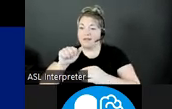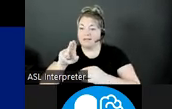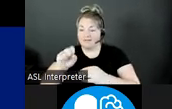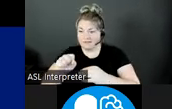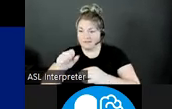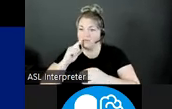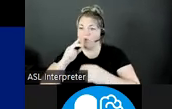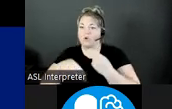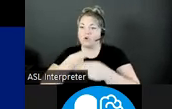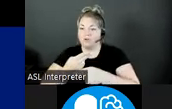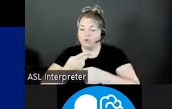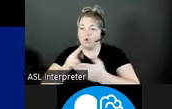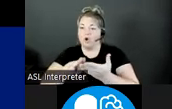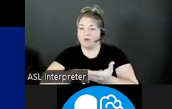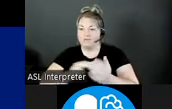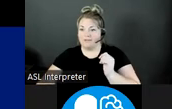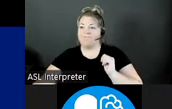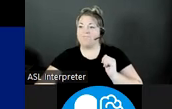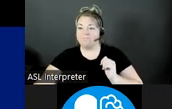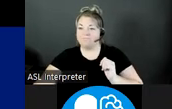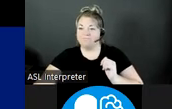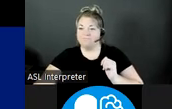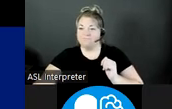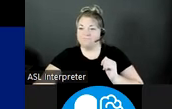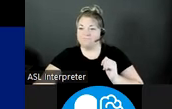of universal contracting.